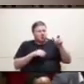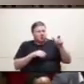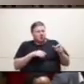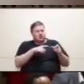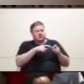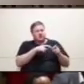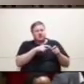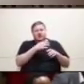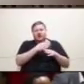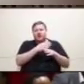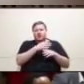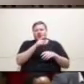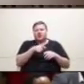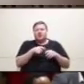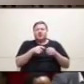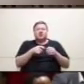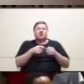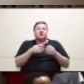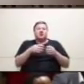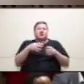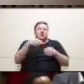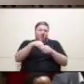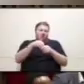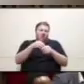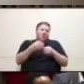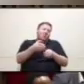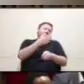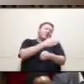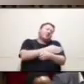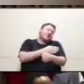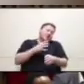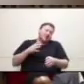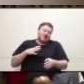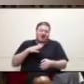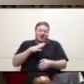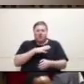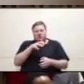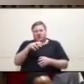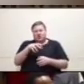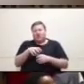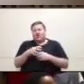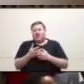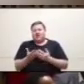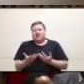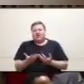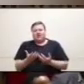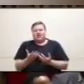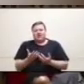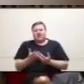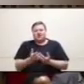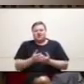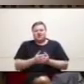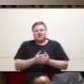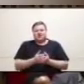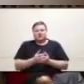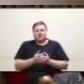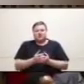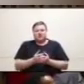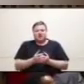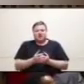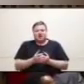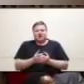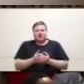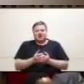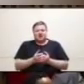he was part of the previous council. There are other issues that he processes currently,